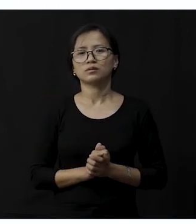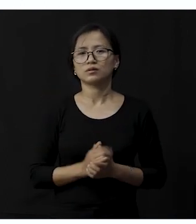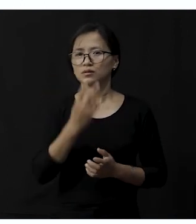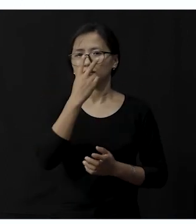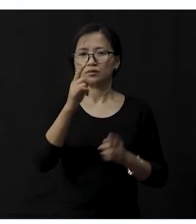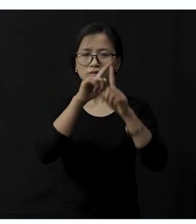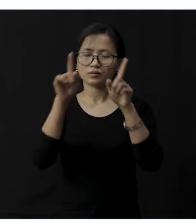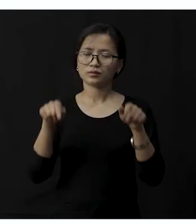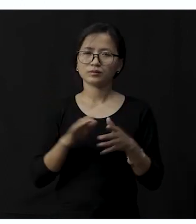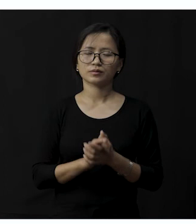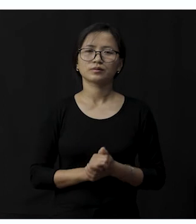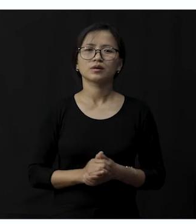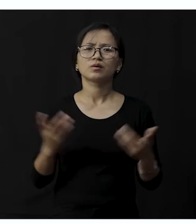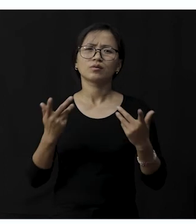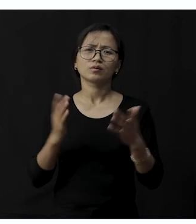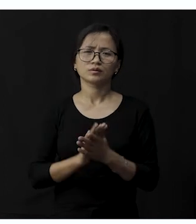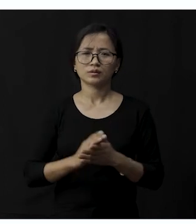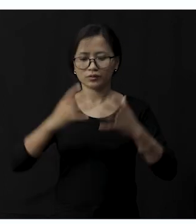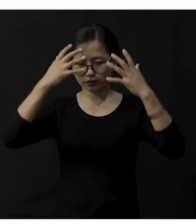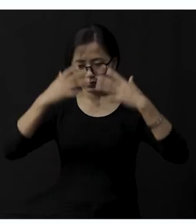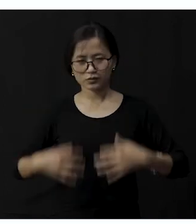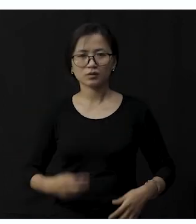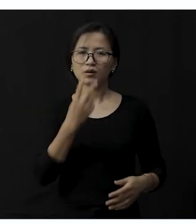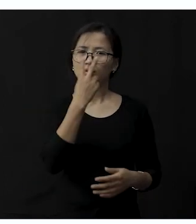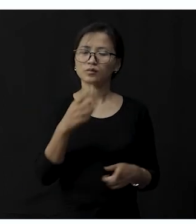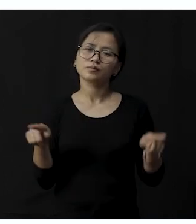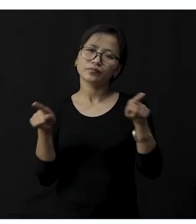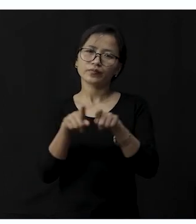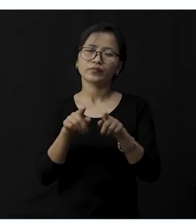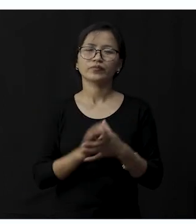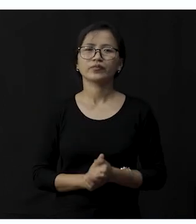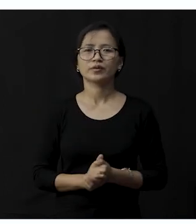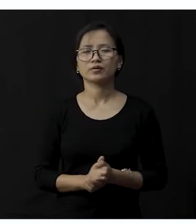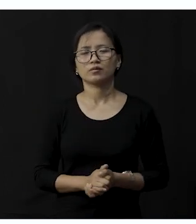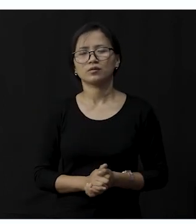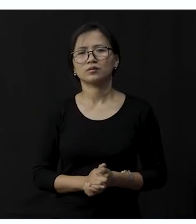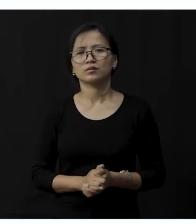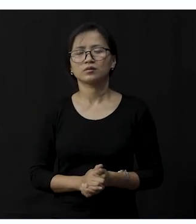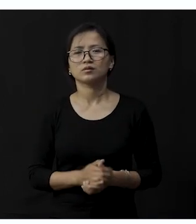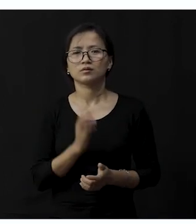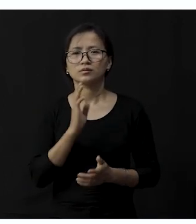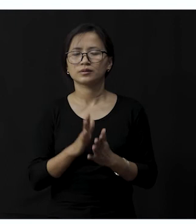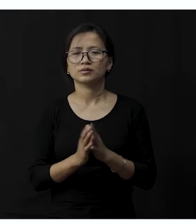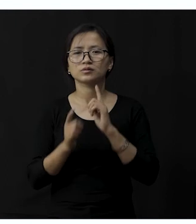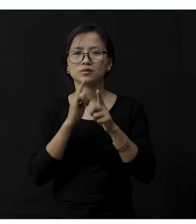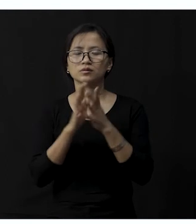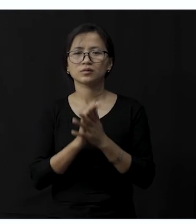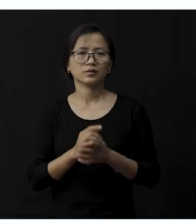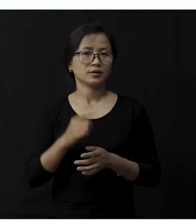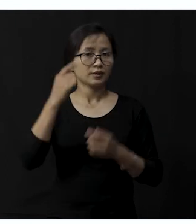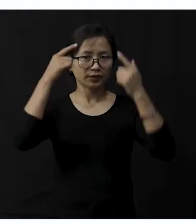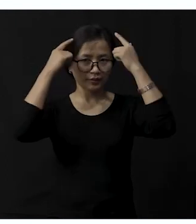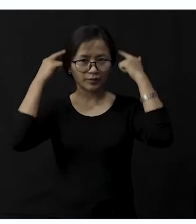me how does she look like? So I would say, let's describe the hair first.